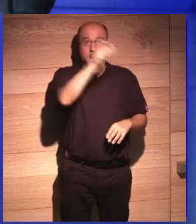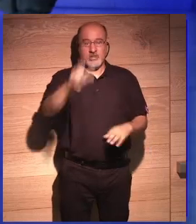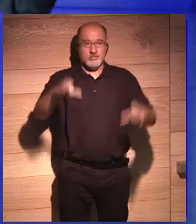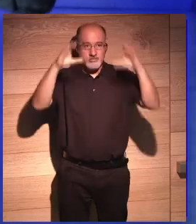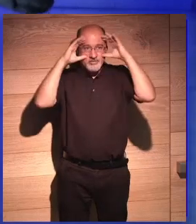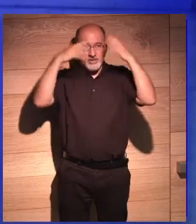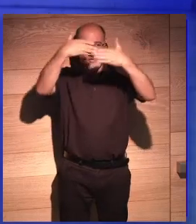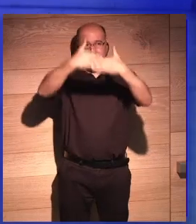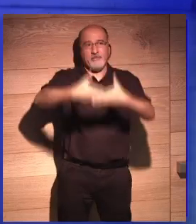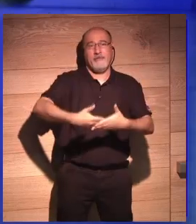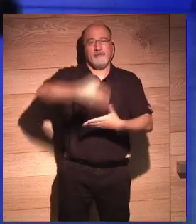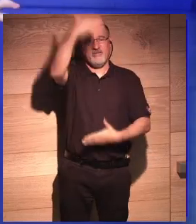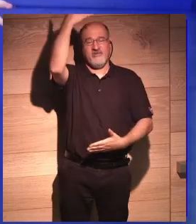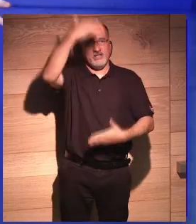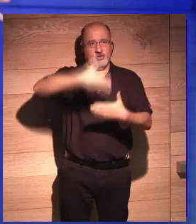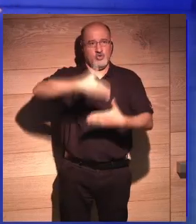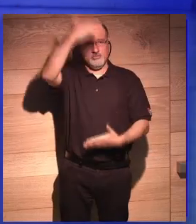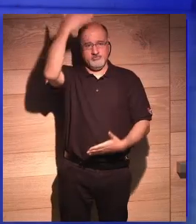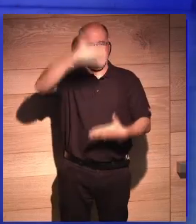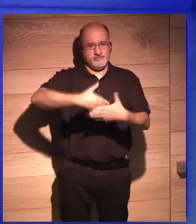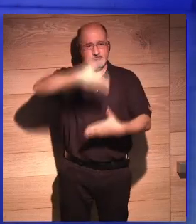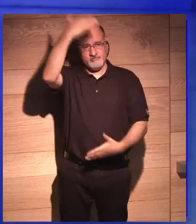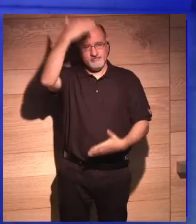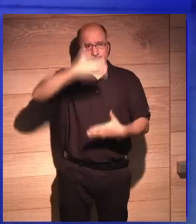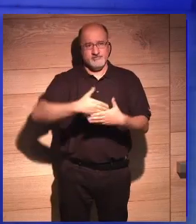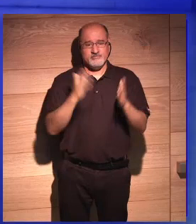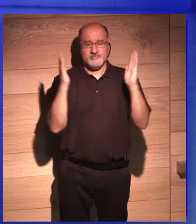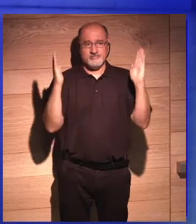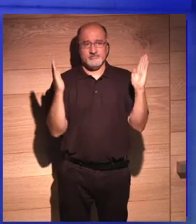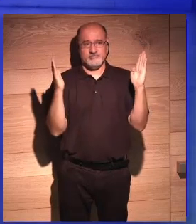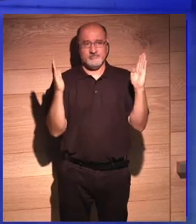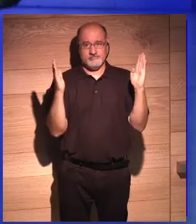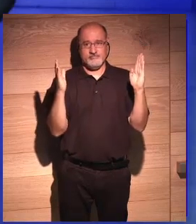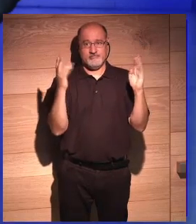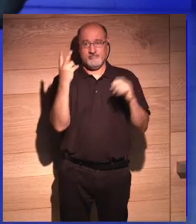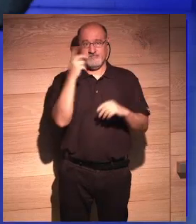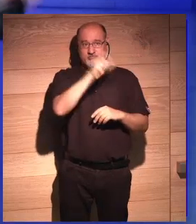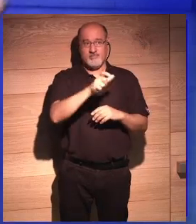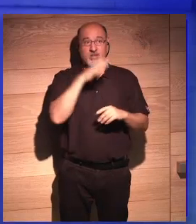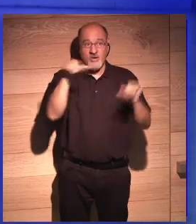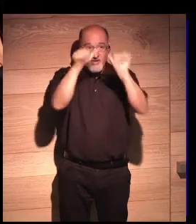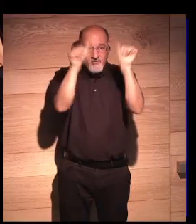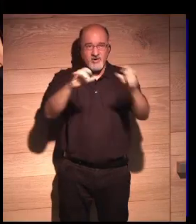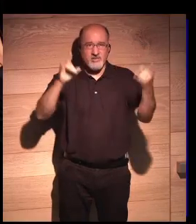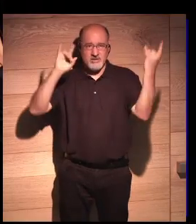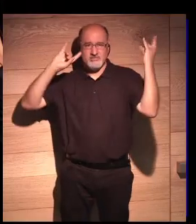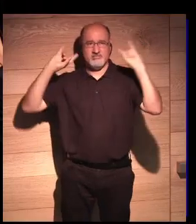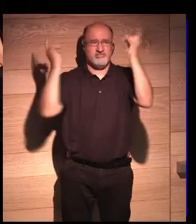touch that resembled the shape of a giant sequoia. Slightly, and you could put your head inside the giant